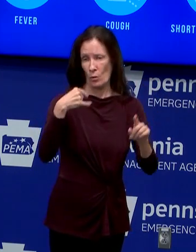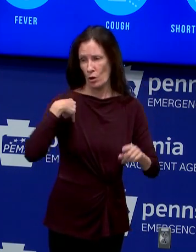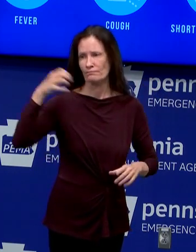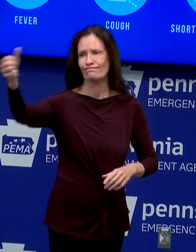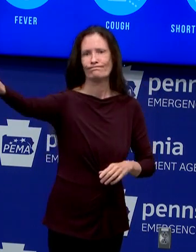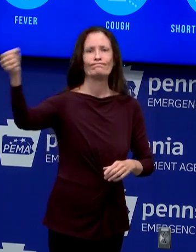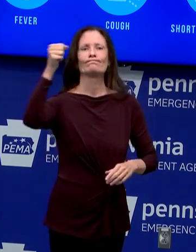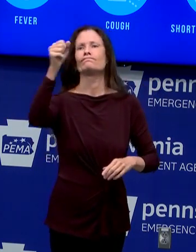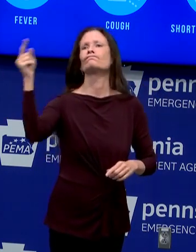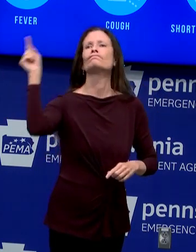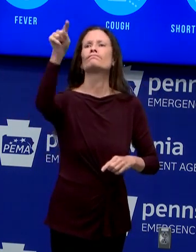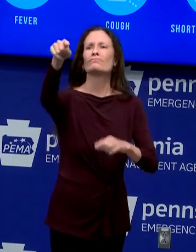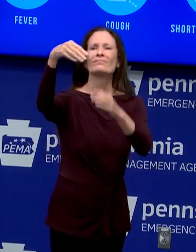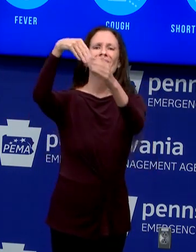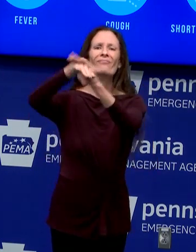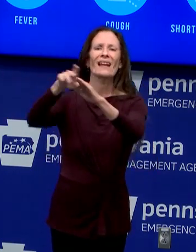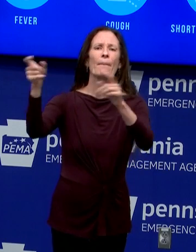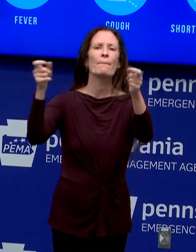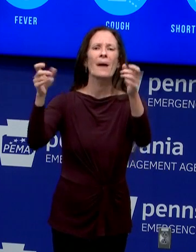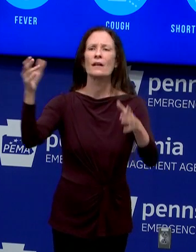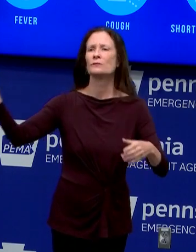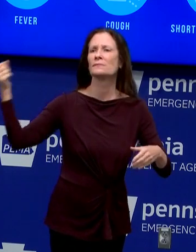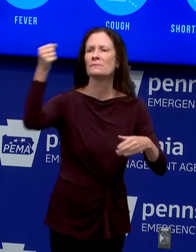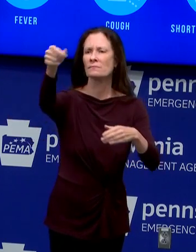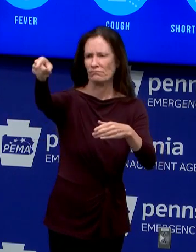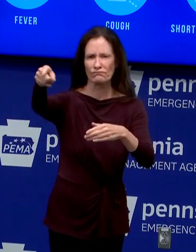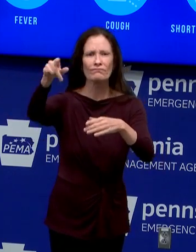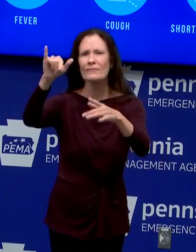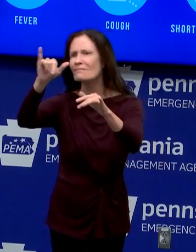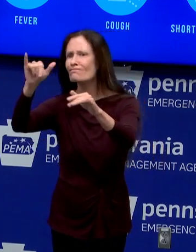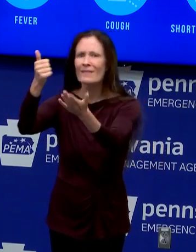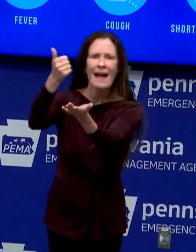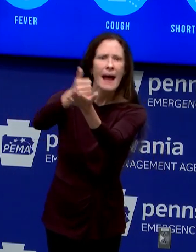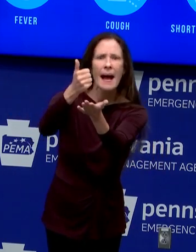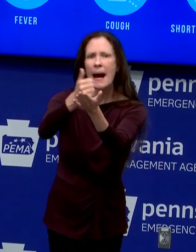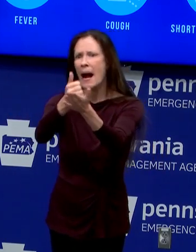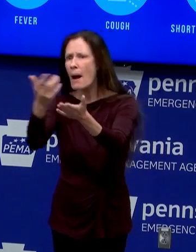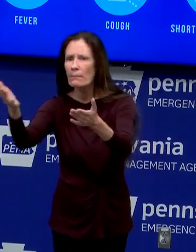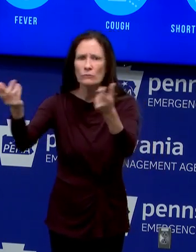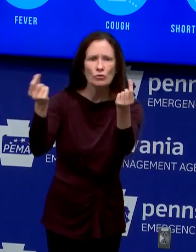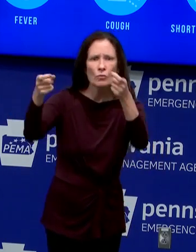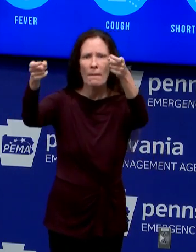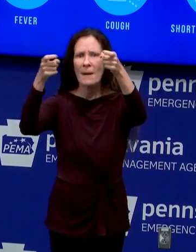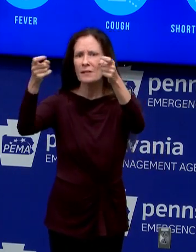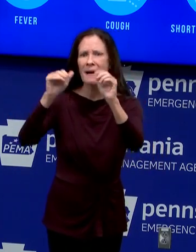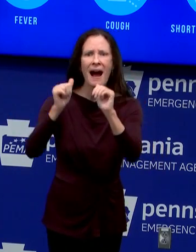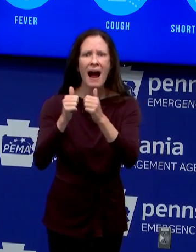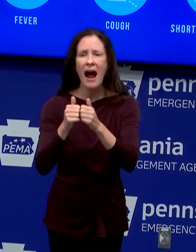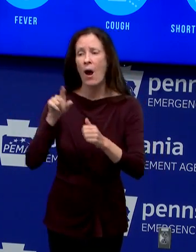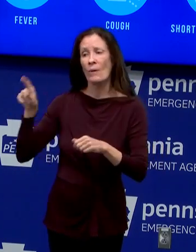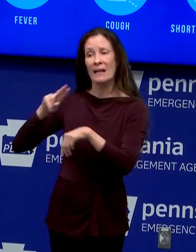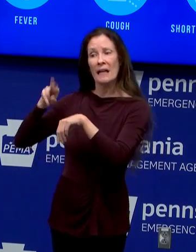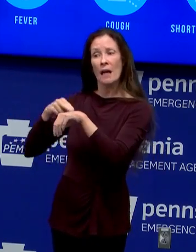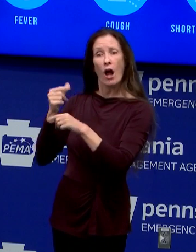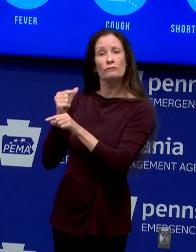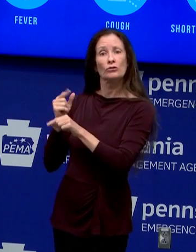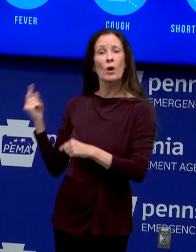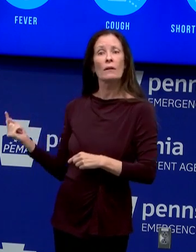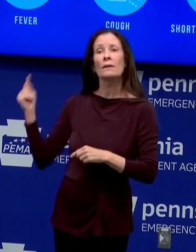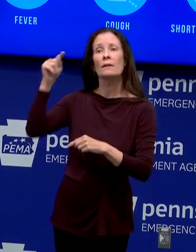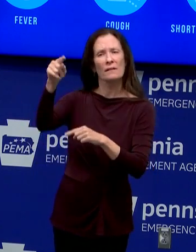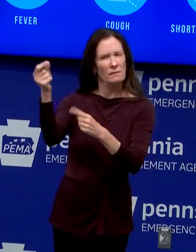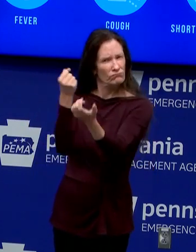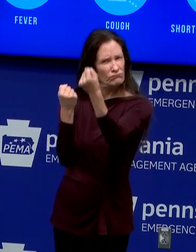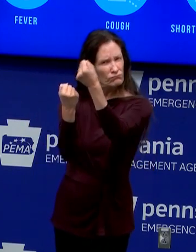of the parties. The National Guard is there providing actually direct care support, and they'll be there from May 11th to May